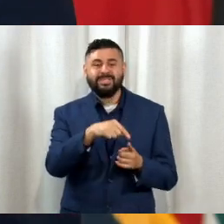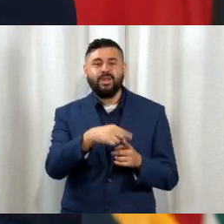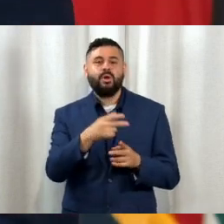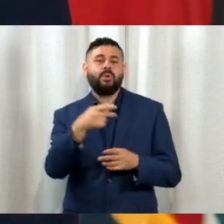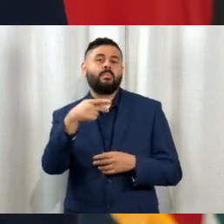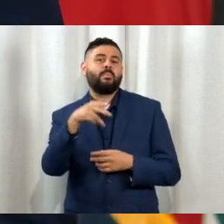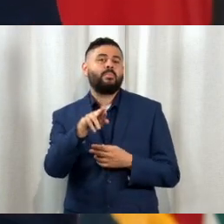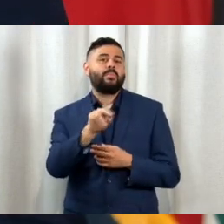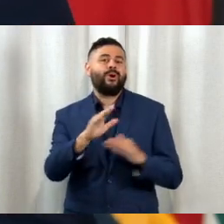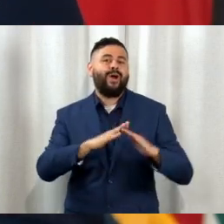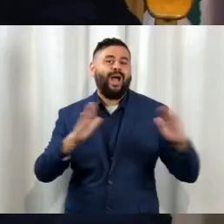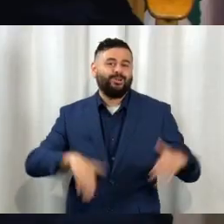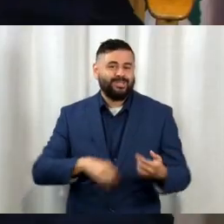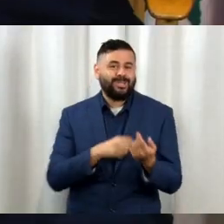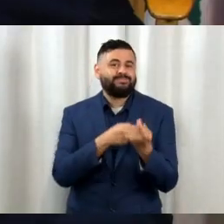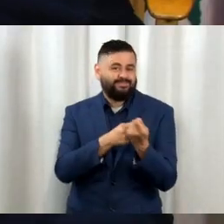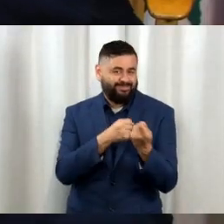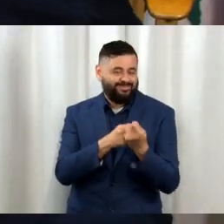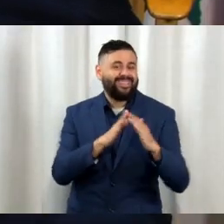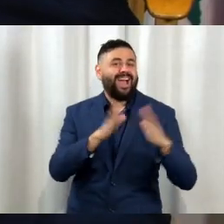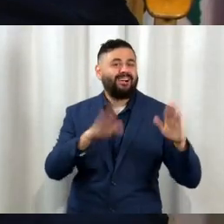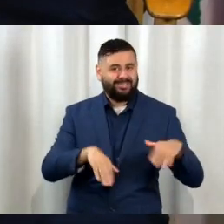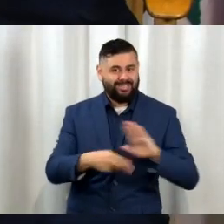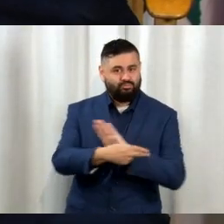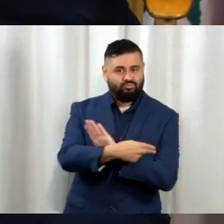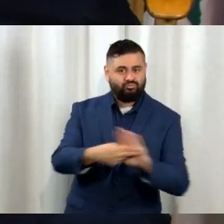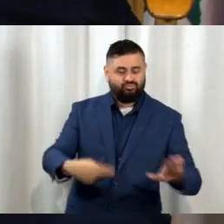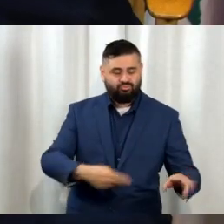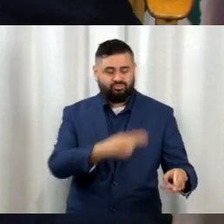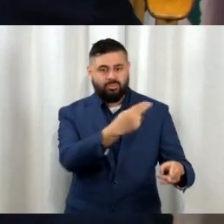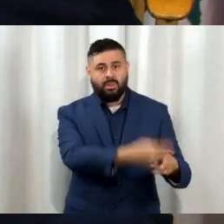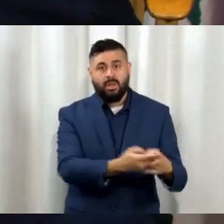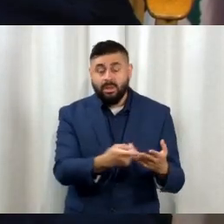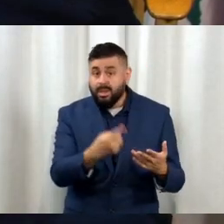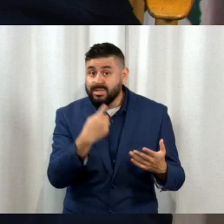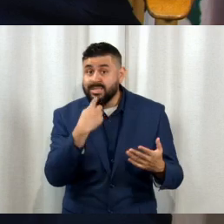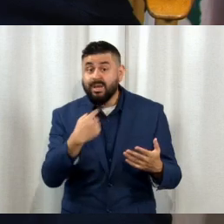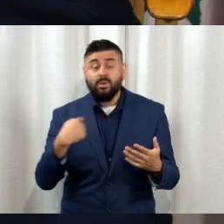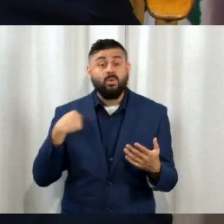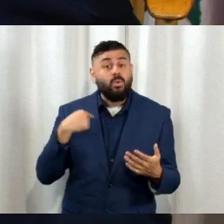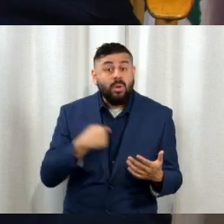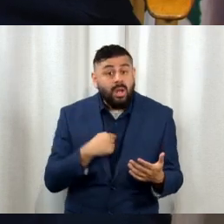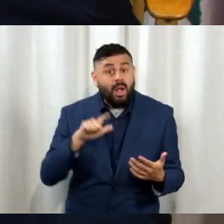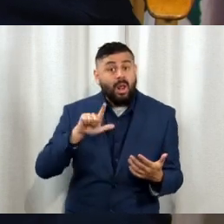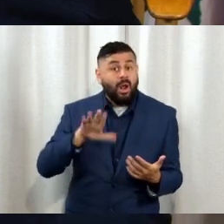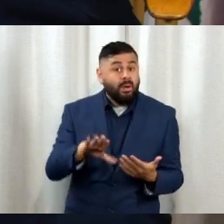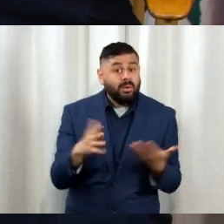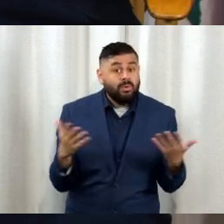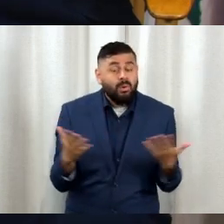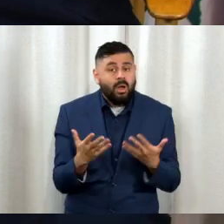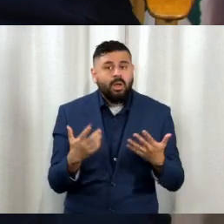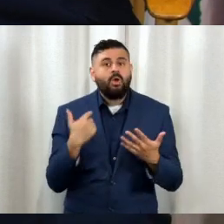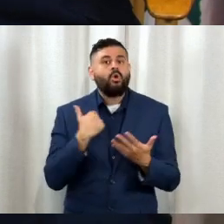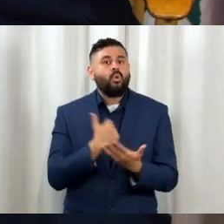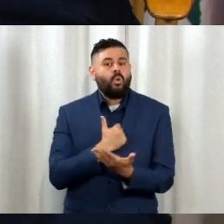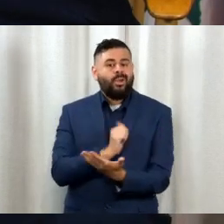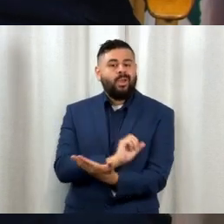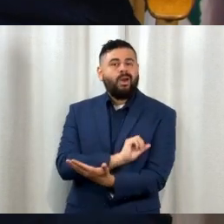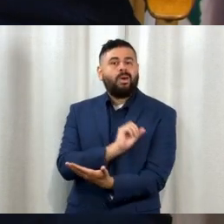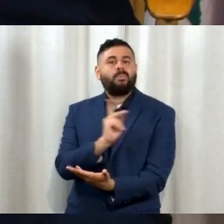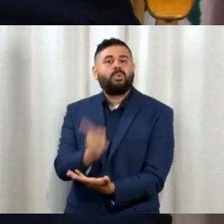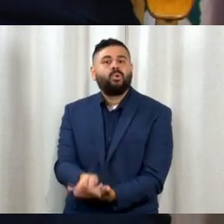which is a really big deal. And some of the things that they highlight is the fact that we can